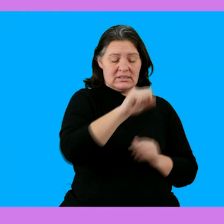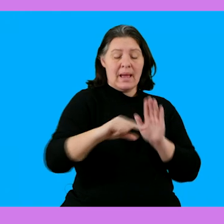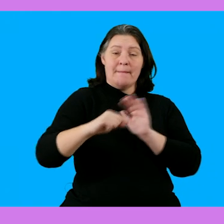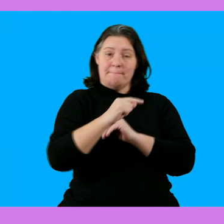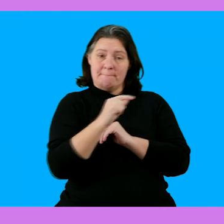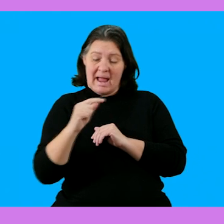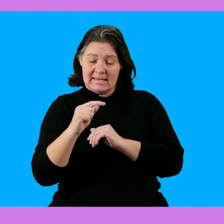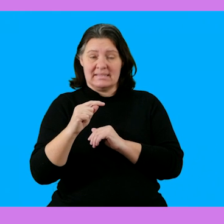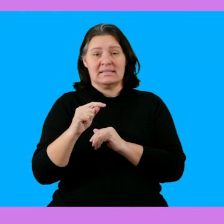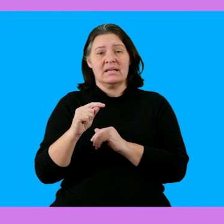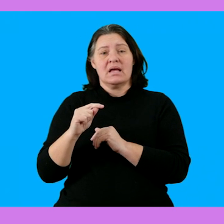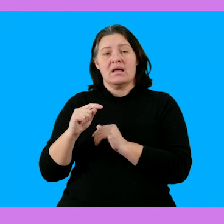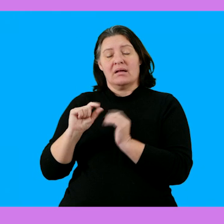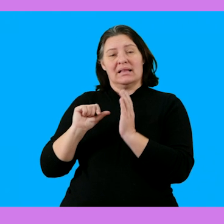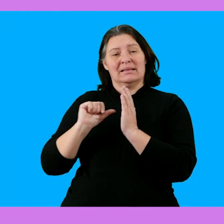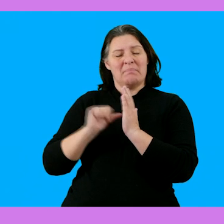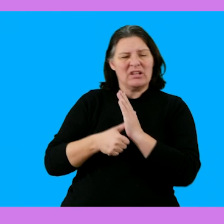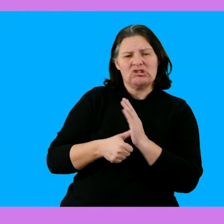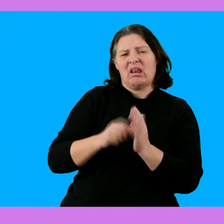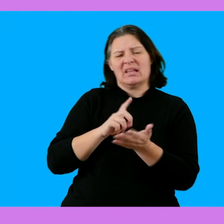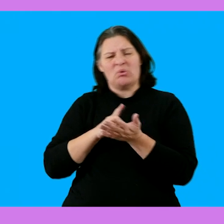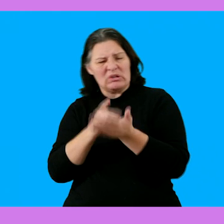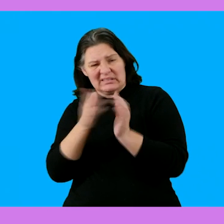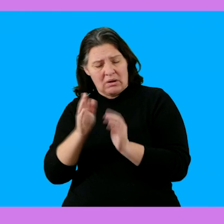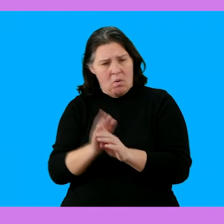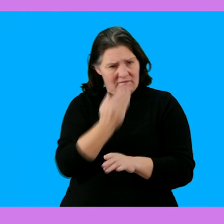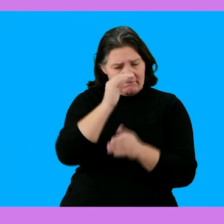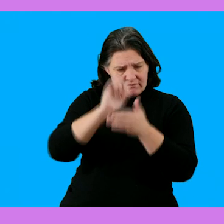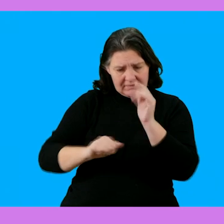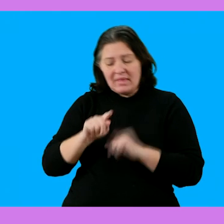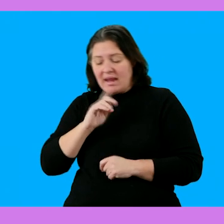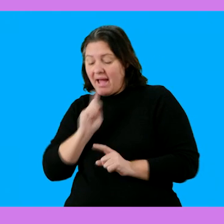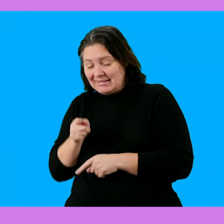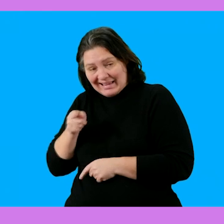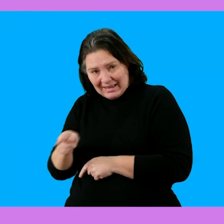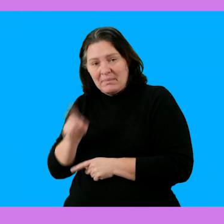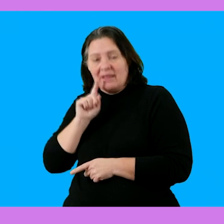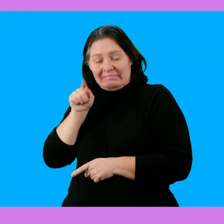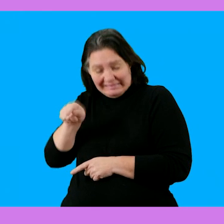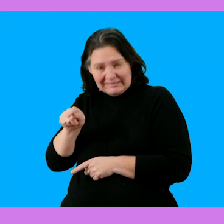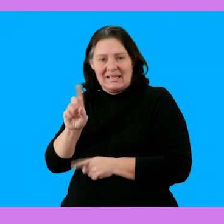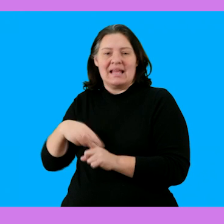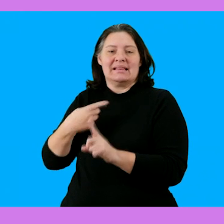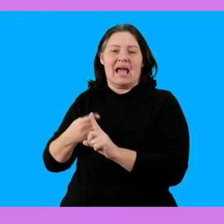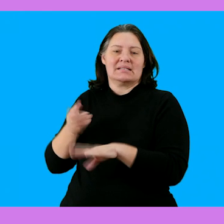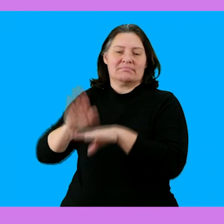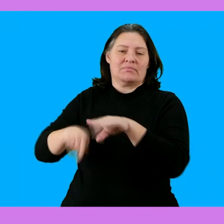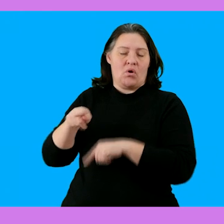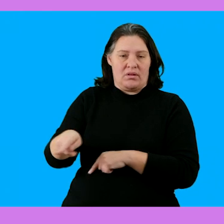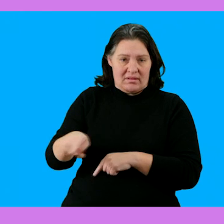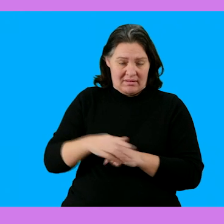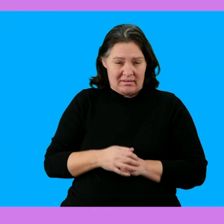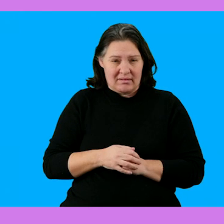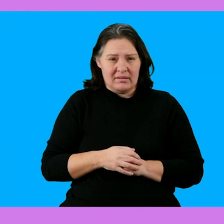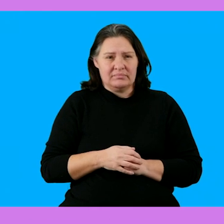income minus our non-taxable deductions. Okay? Now let's quickly zoom into our fringe benefits.